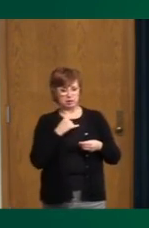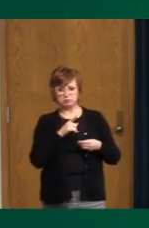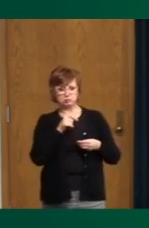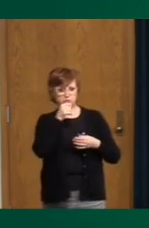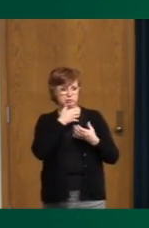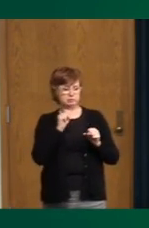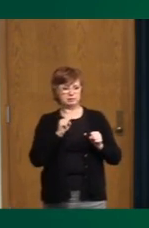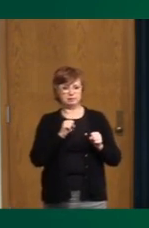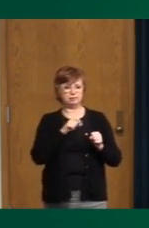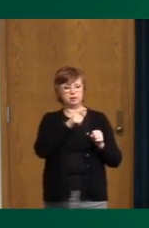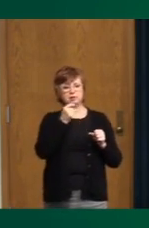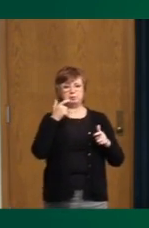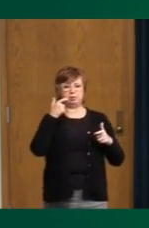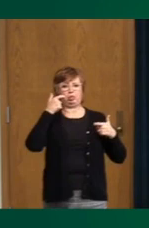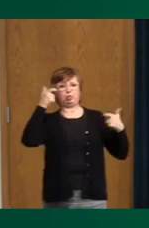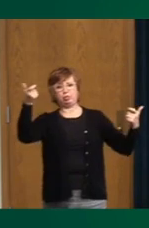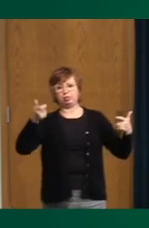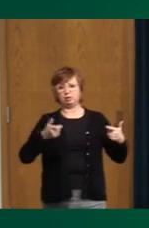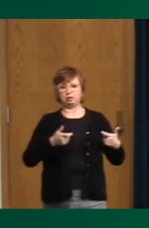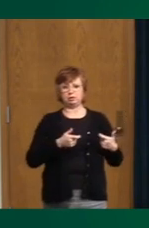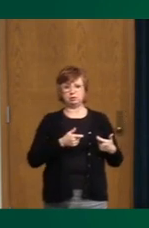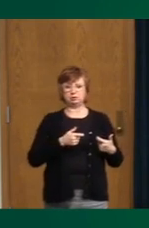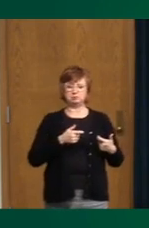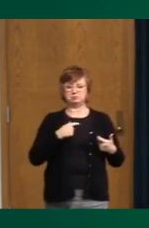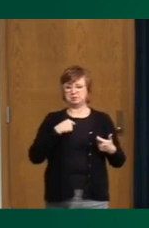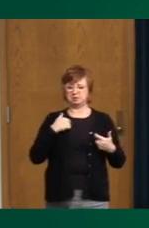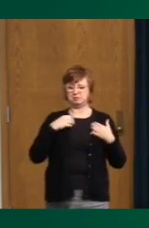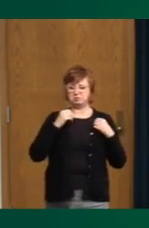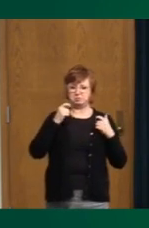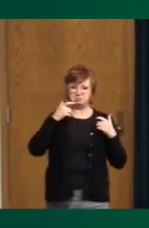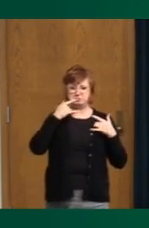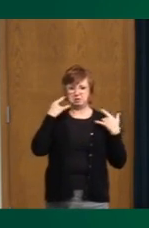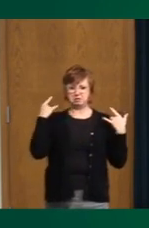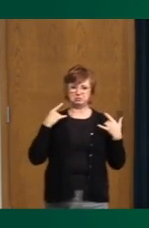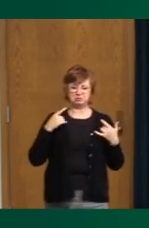be, as you say, flaunting it to those that are, or